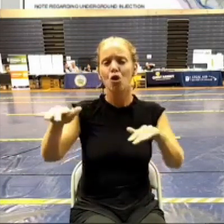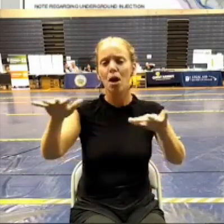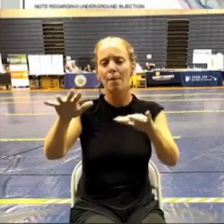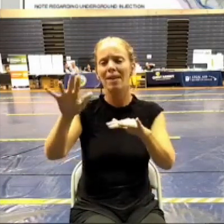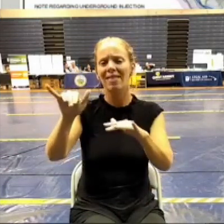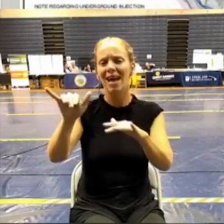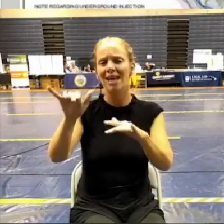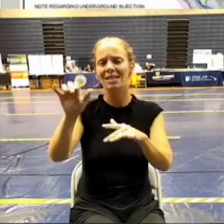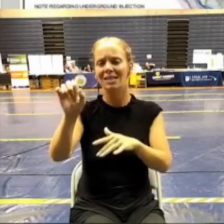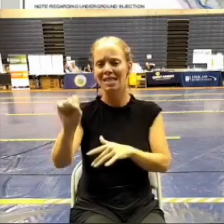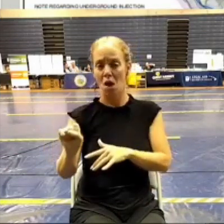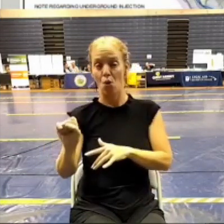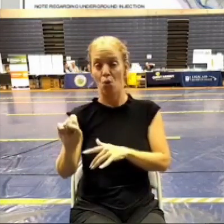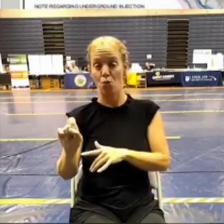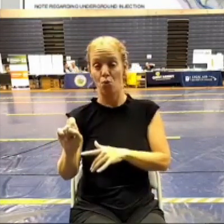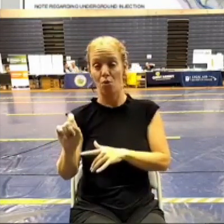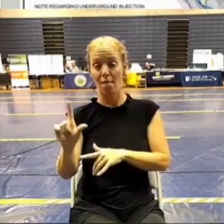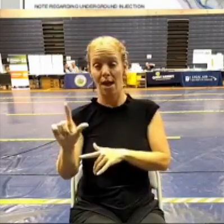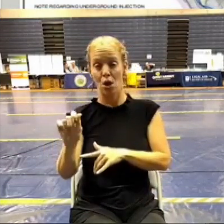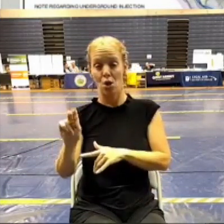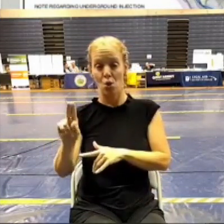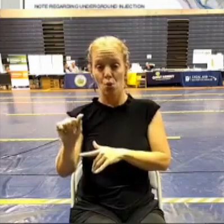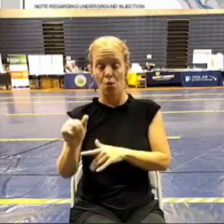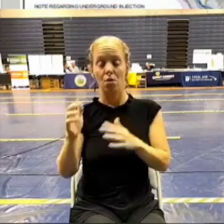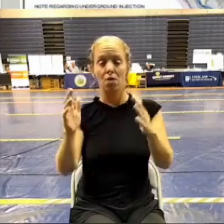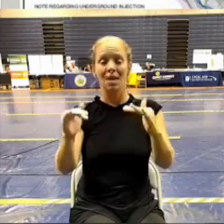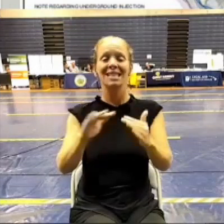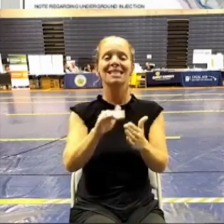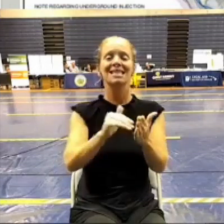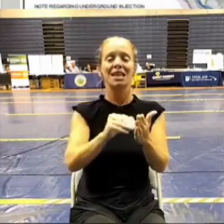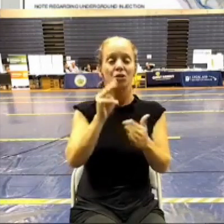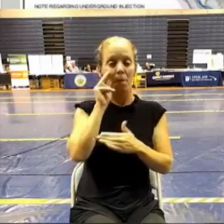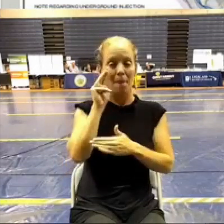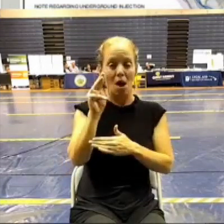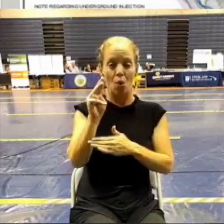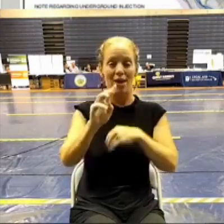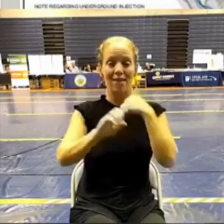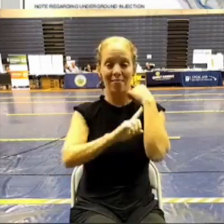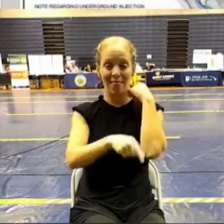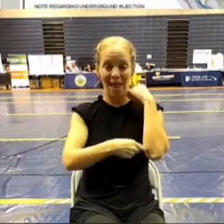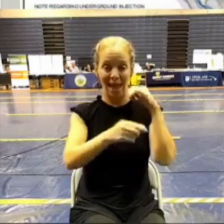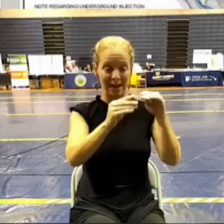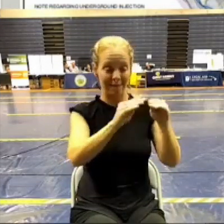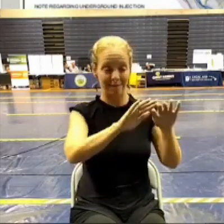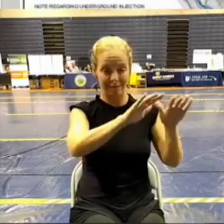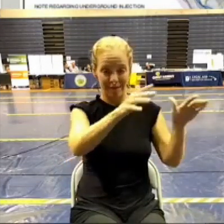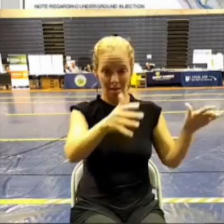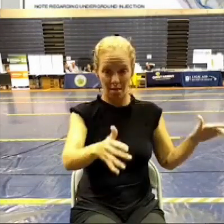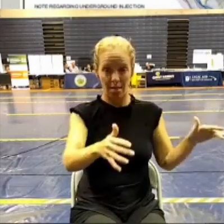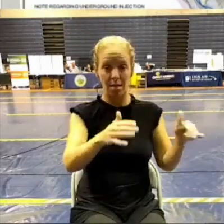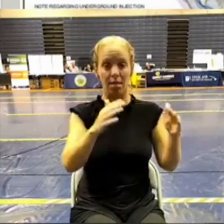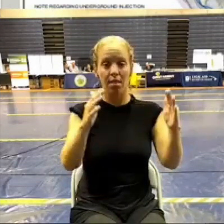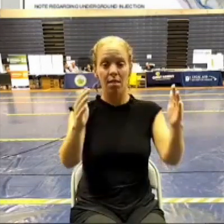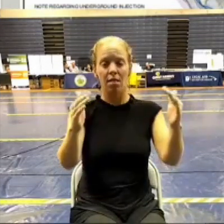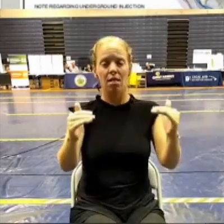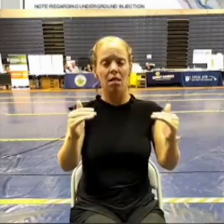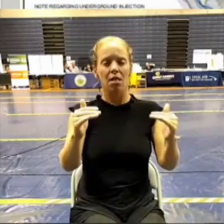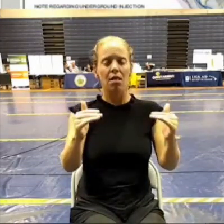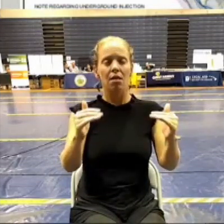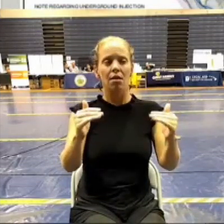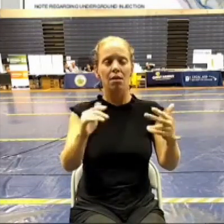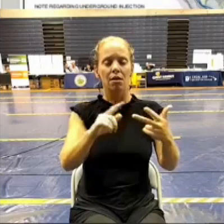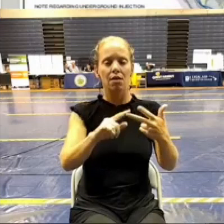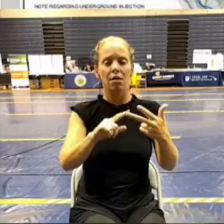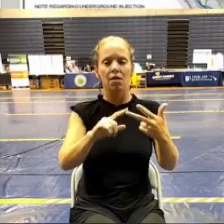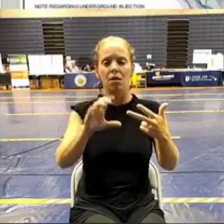is south of Lahaina Luna Road. There's a Central Maui landfill. I think we all know that. Crater Village, for those of you who don't